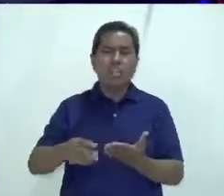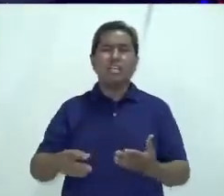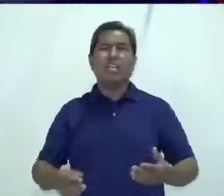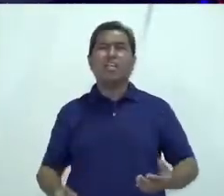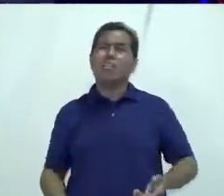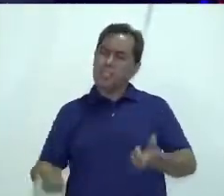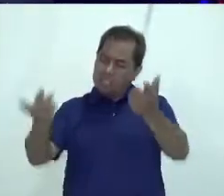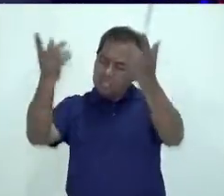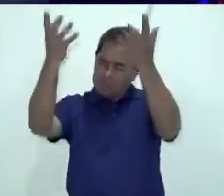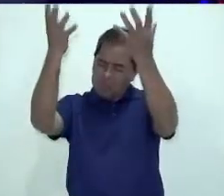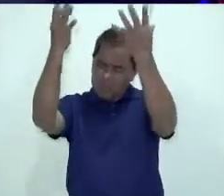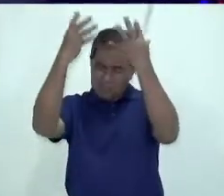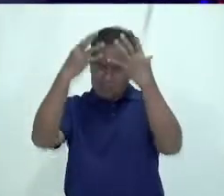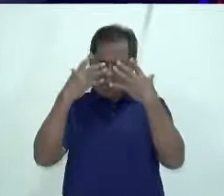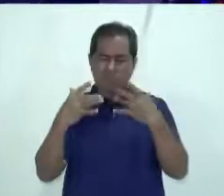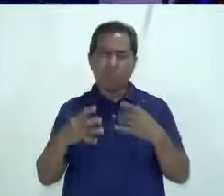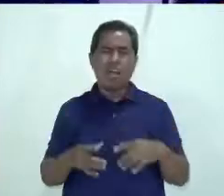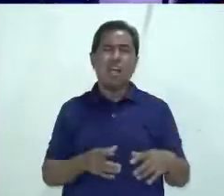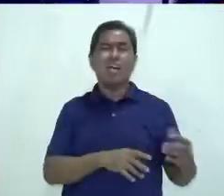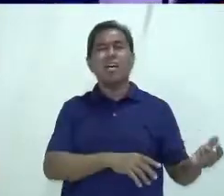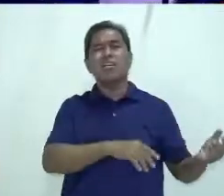anointing. The power.